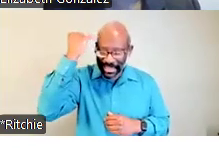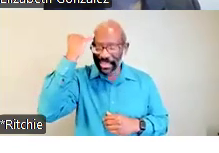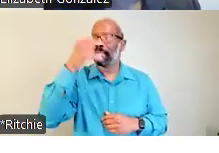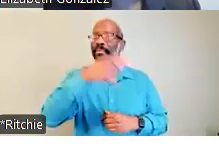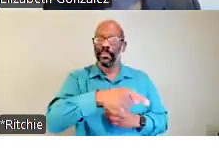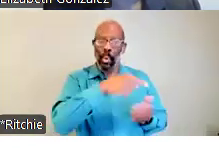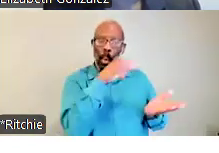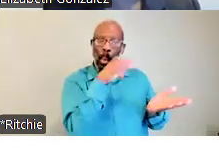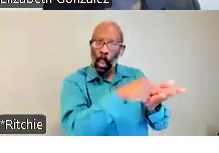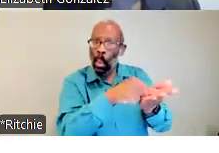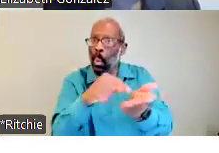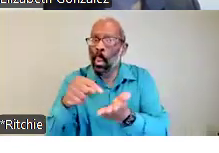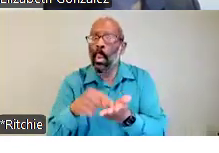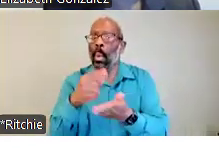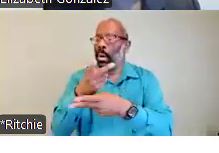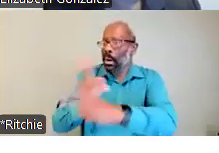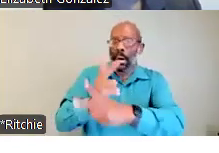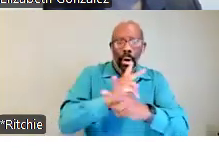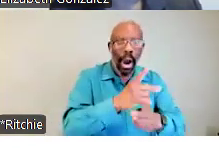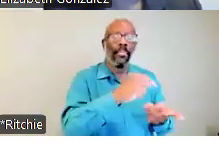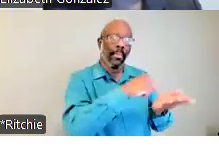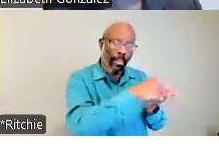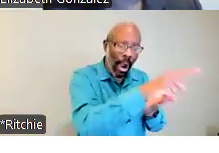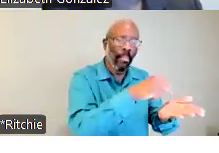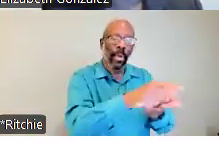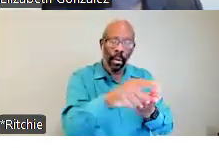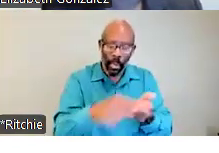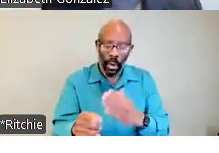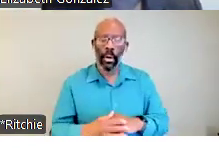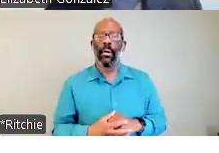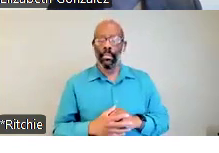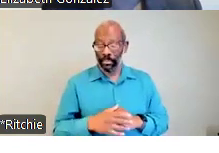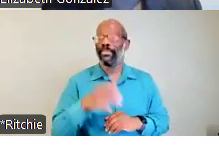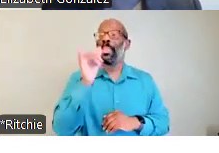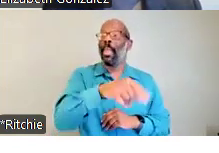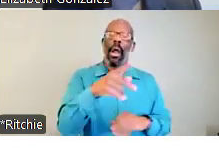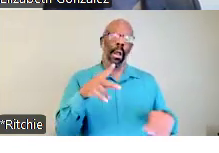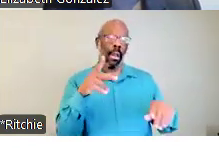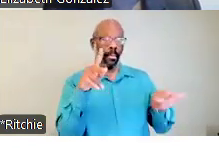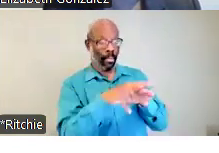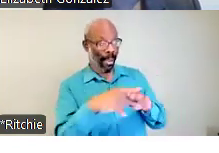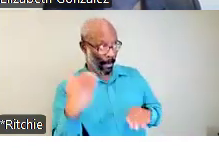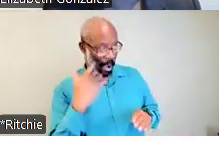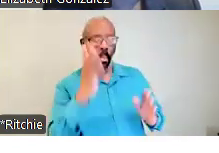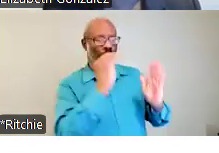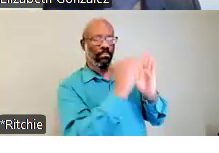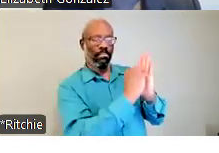listed in your bankruptcy, and they will get notice that you filed a